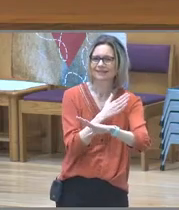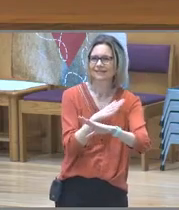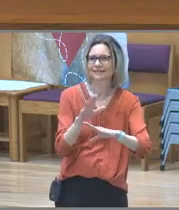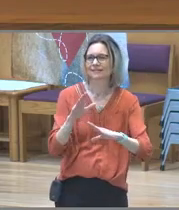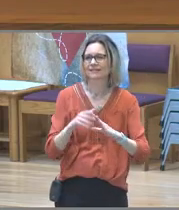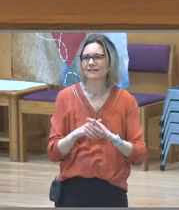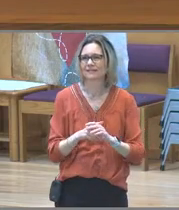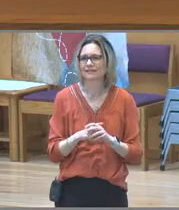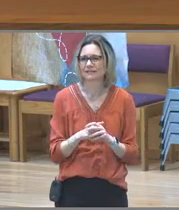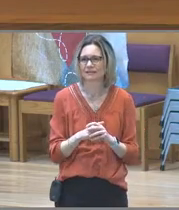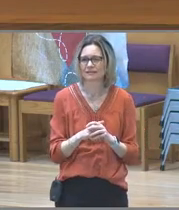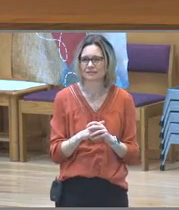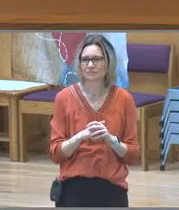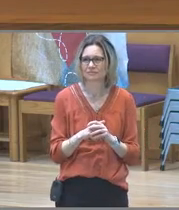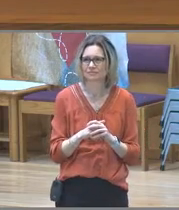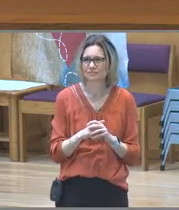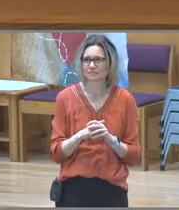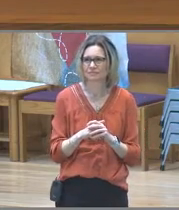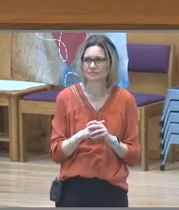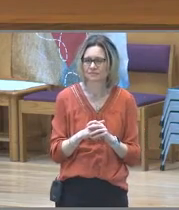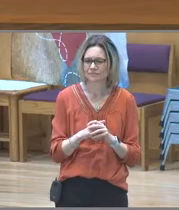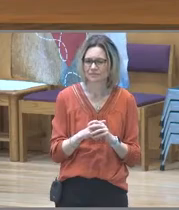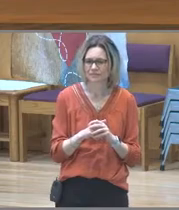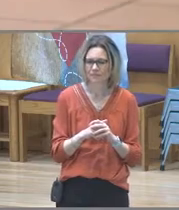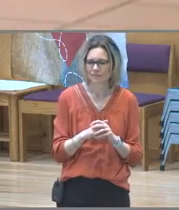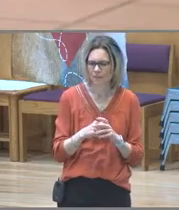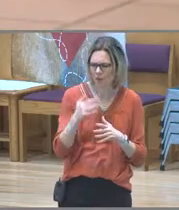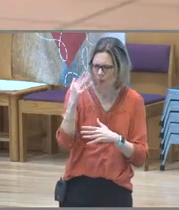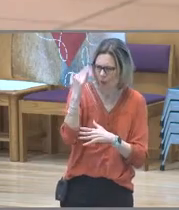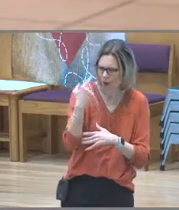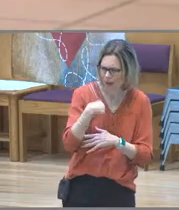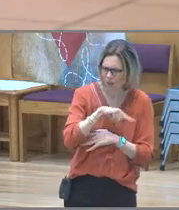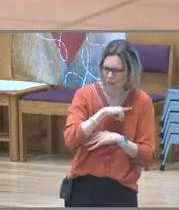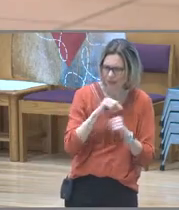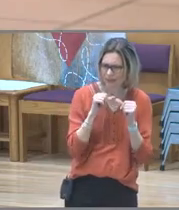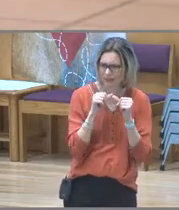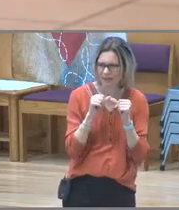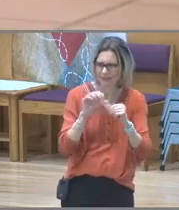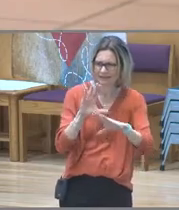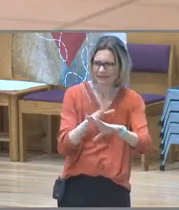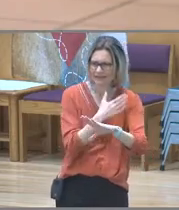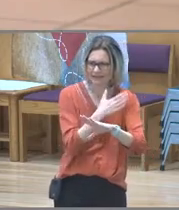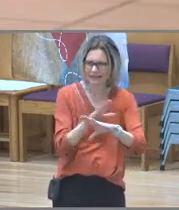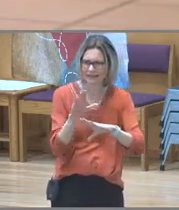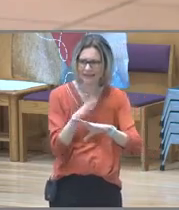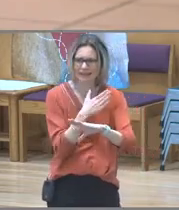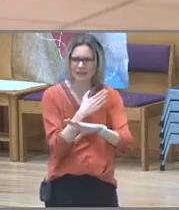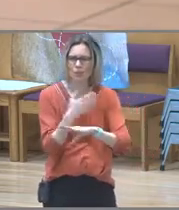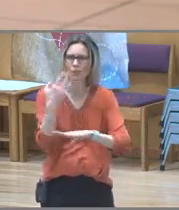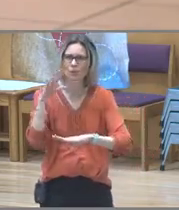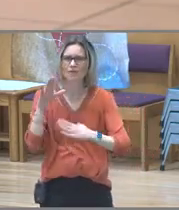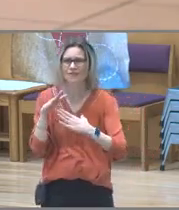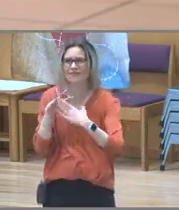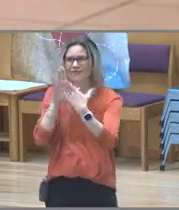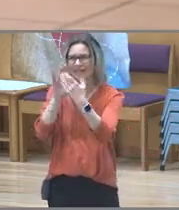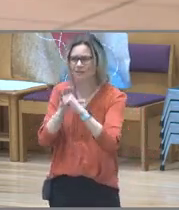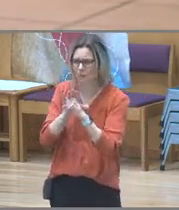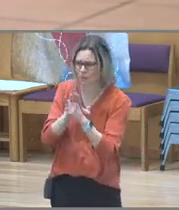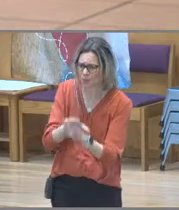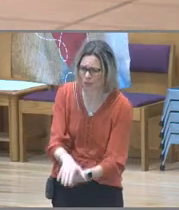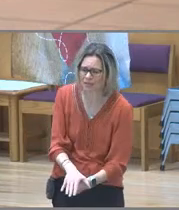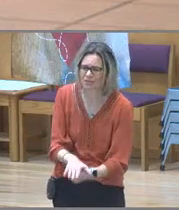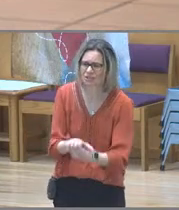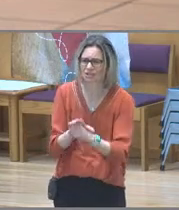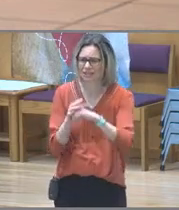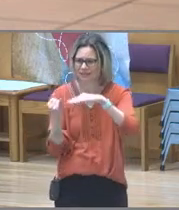Why we keep on singing when we were facing the oppression, the